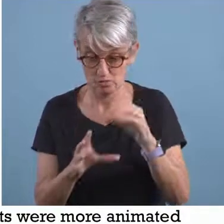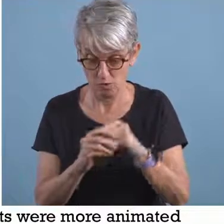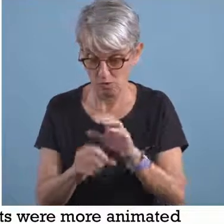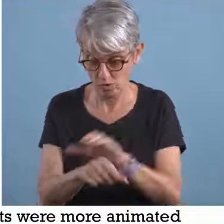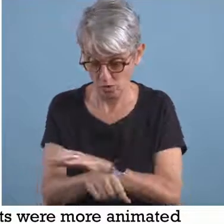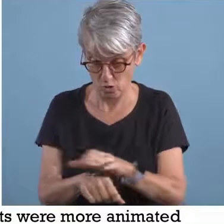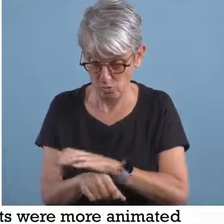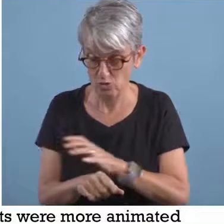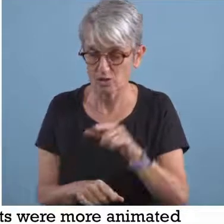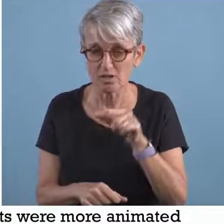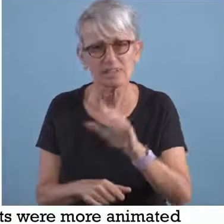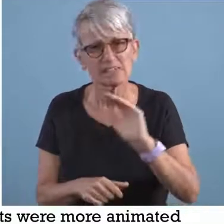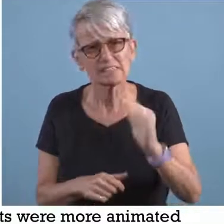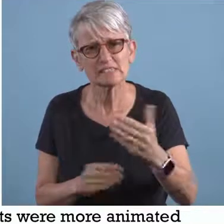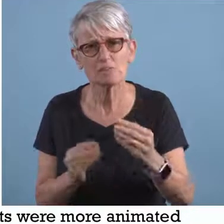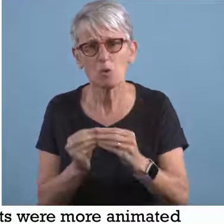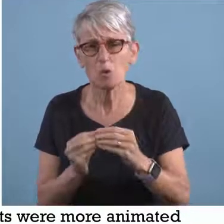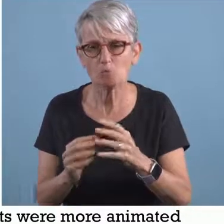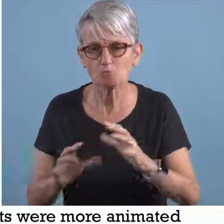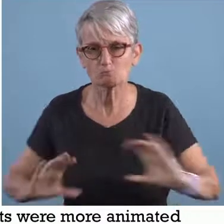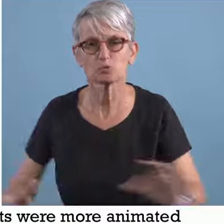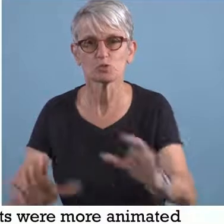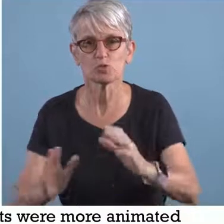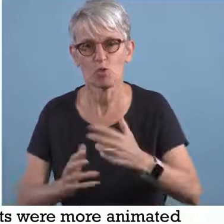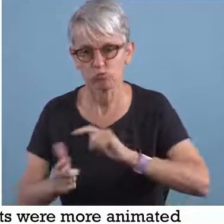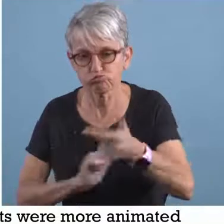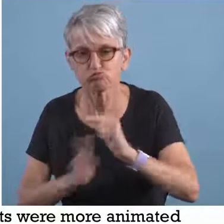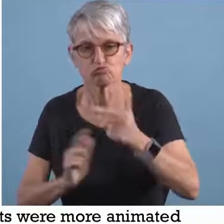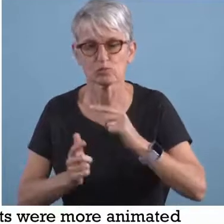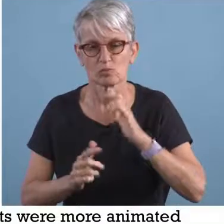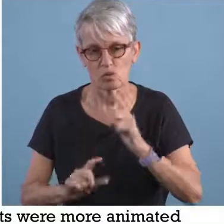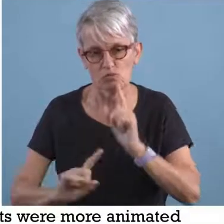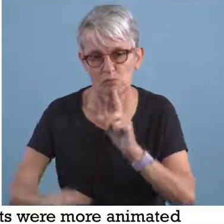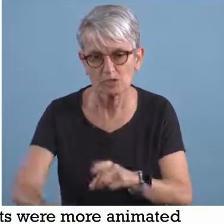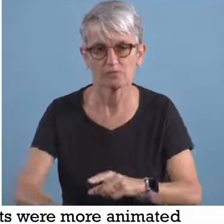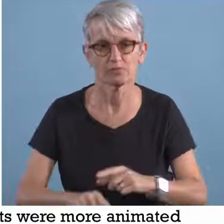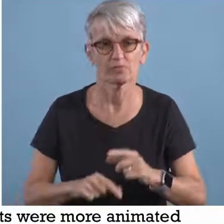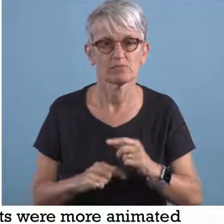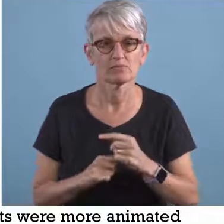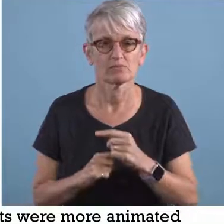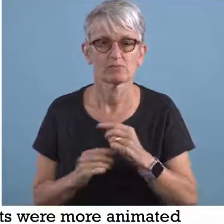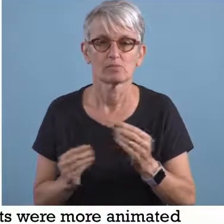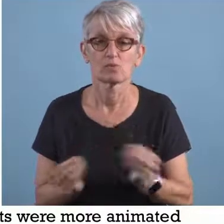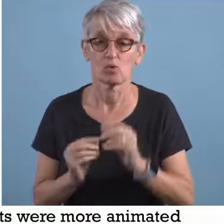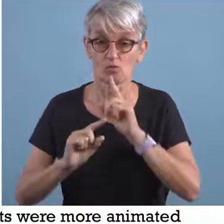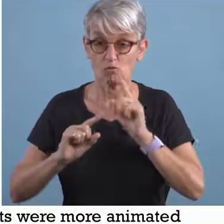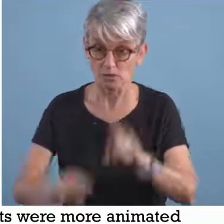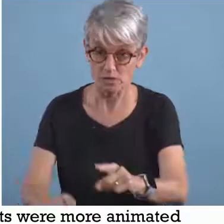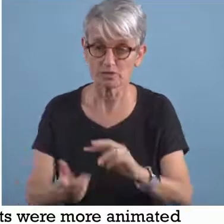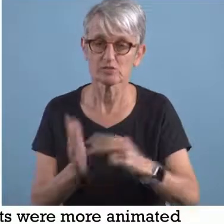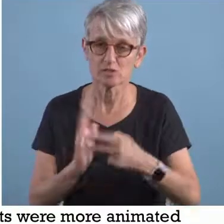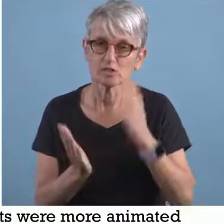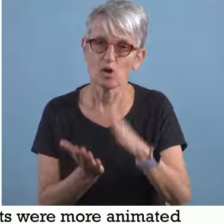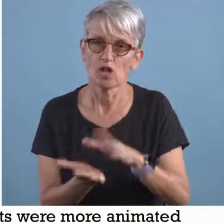seem to be more responsive, more engaged and more responsive. More responses can increase a